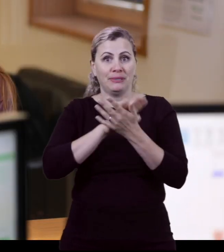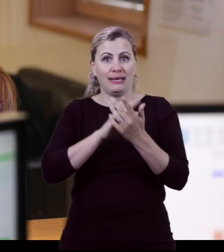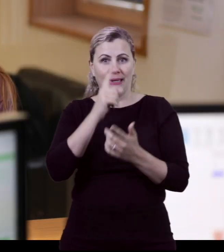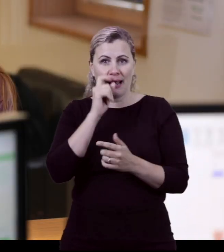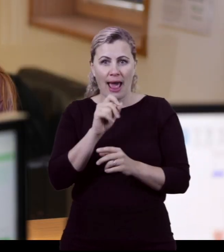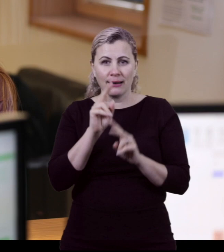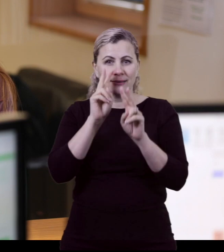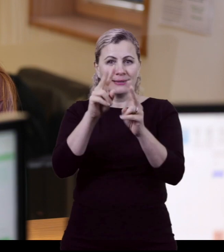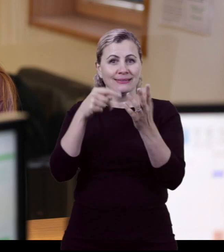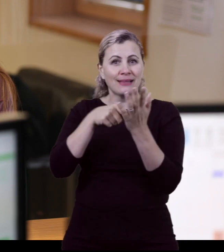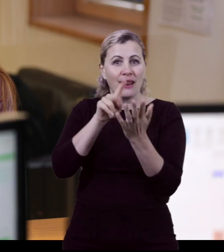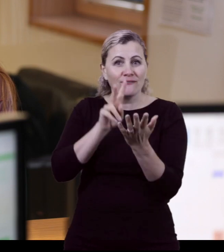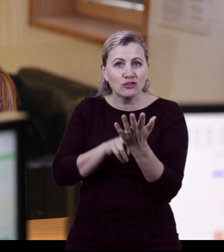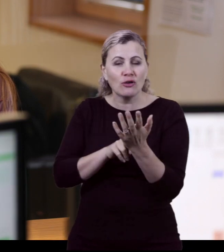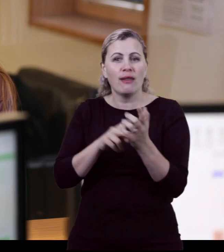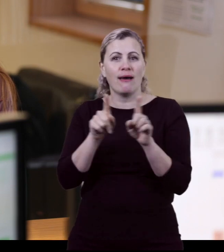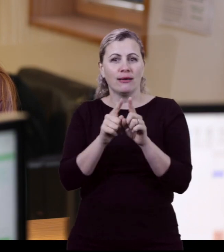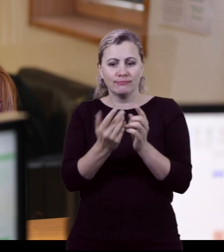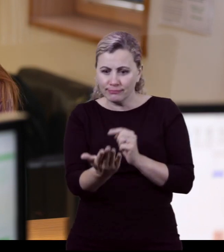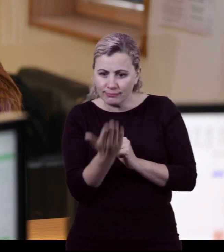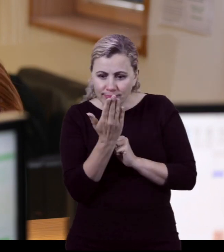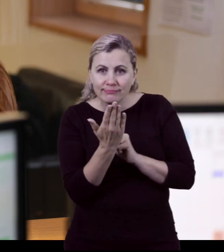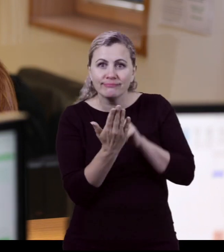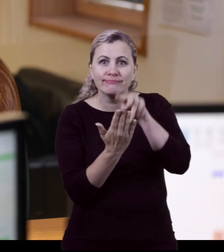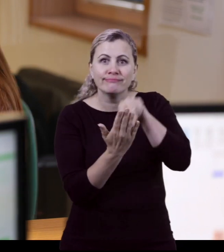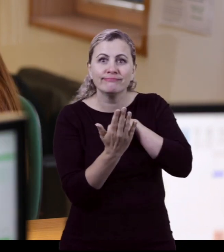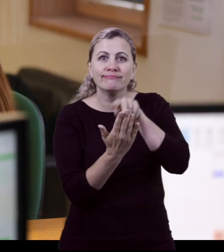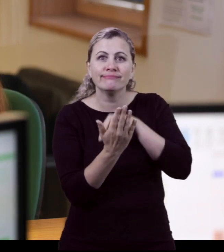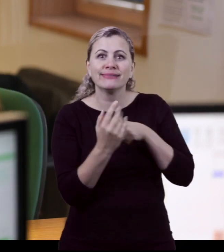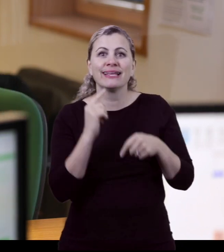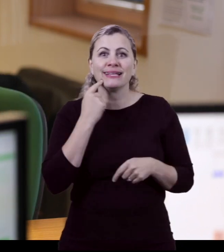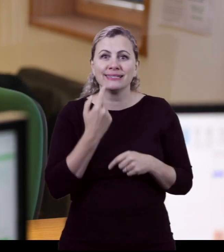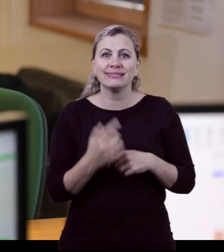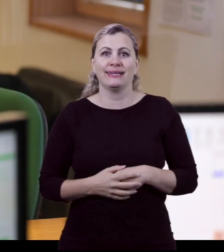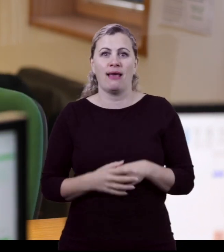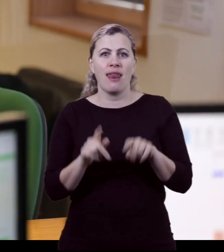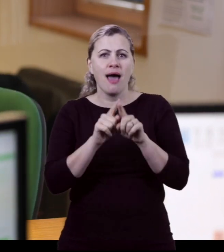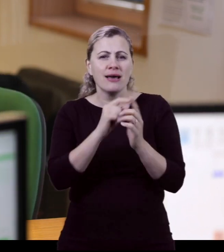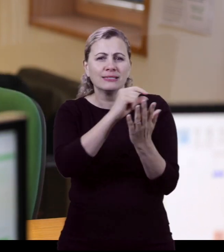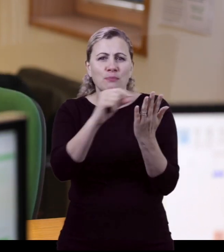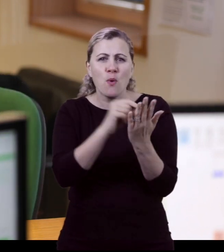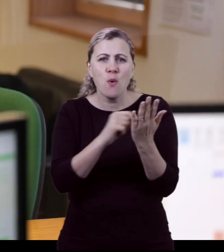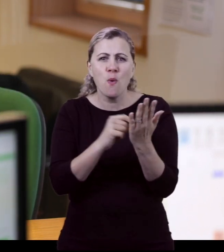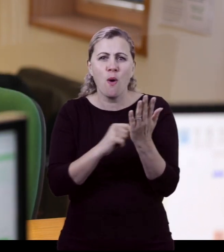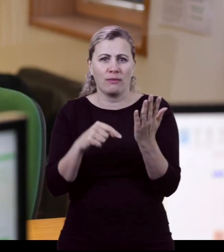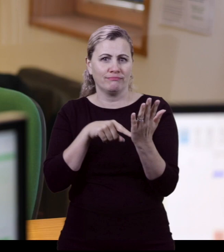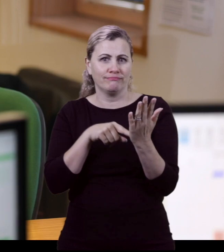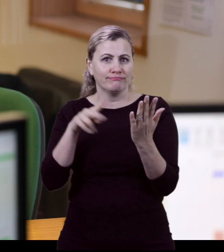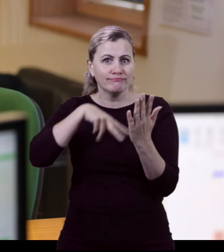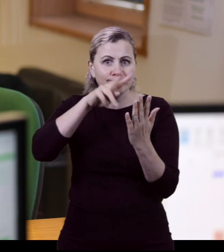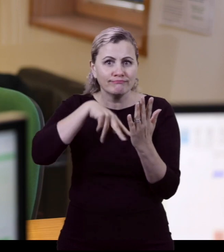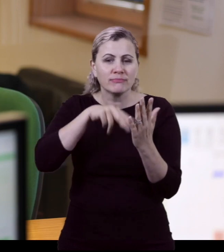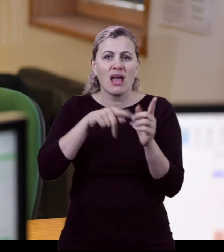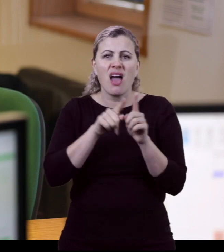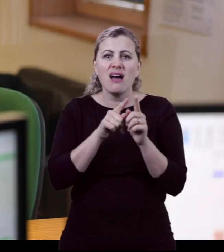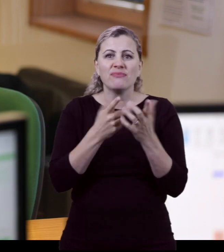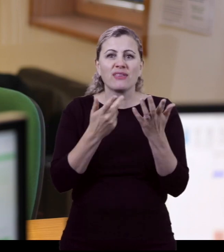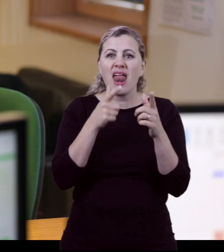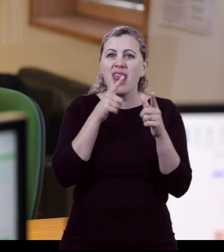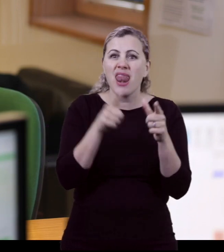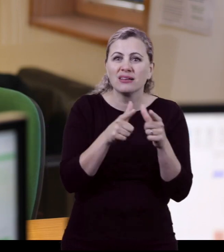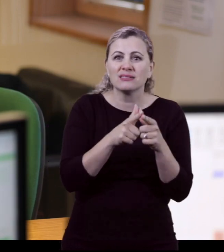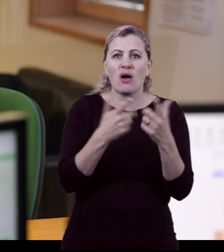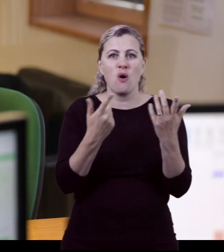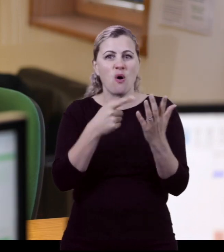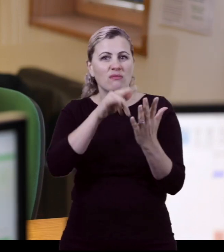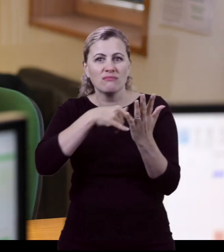correspondence, and this gave the client greater independence at home and less reliance on the carers. The family have expressed that the support and